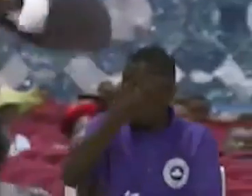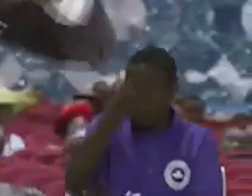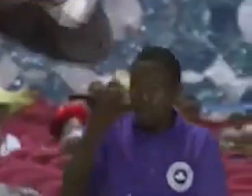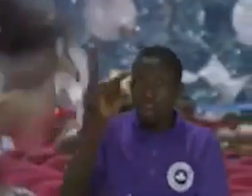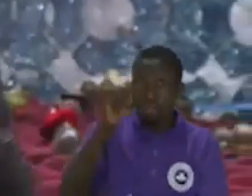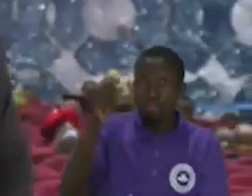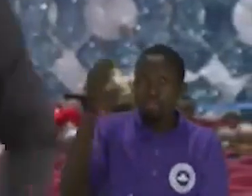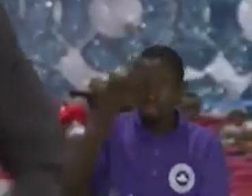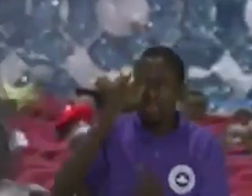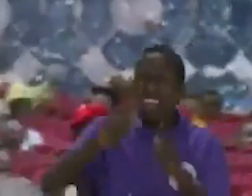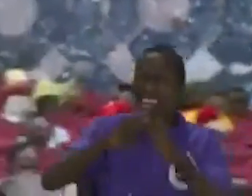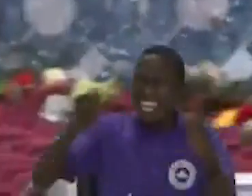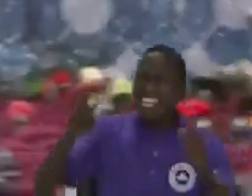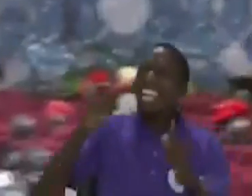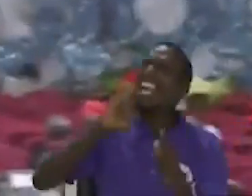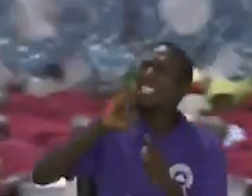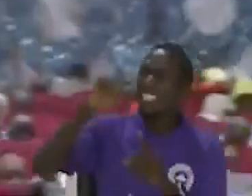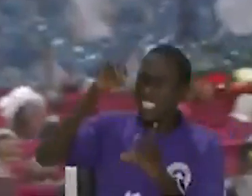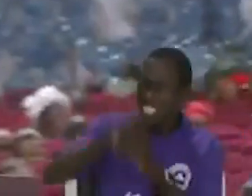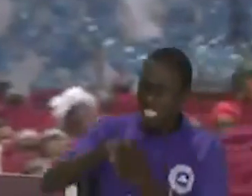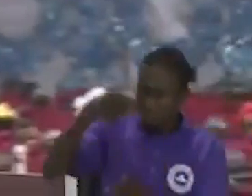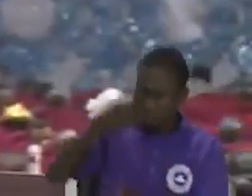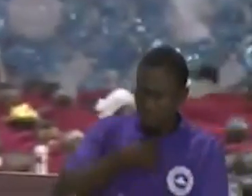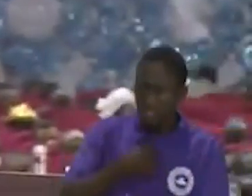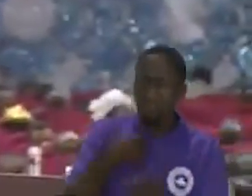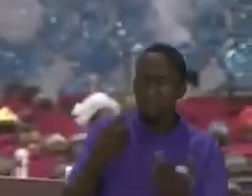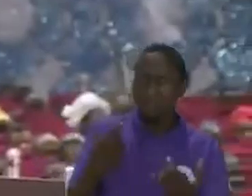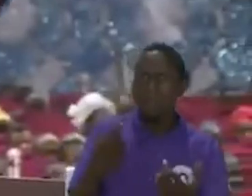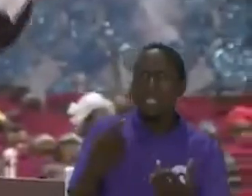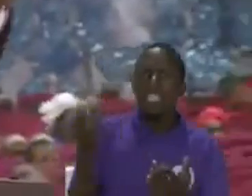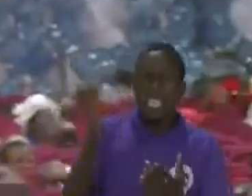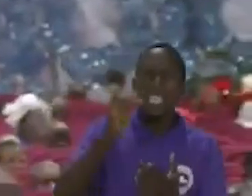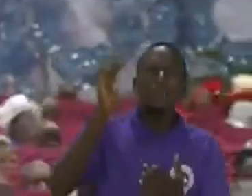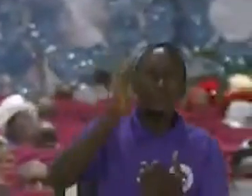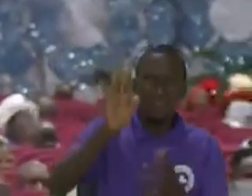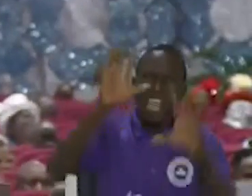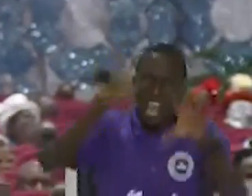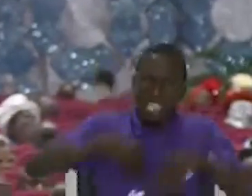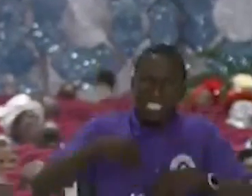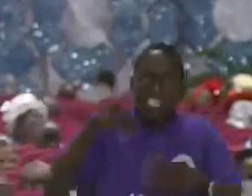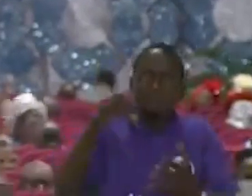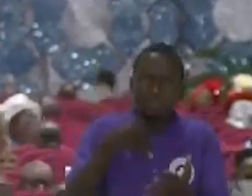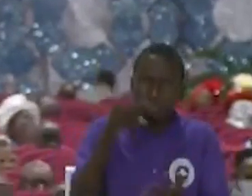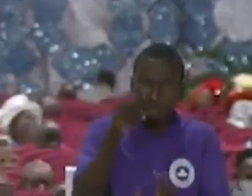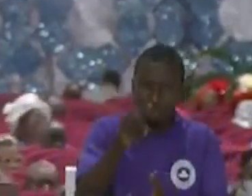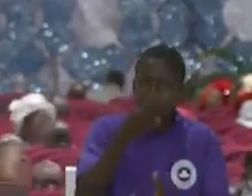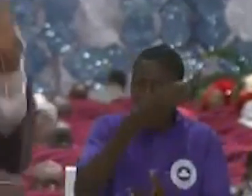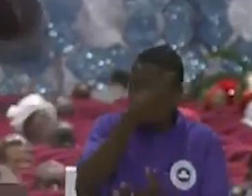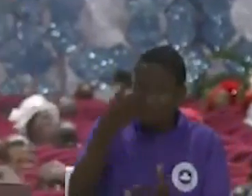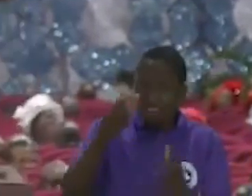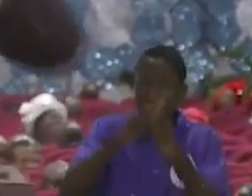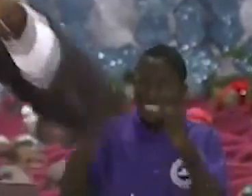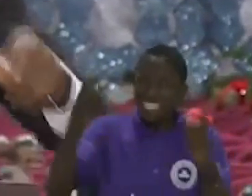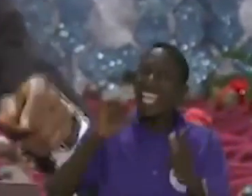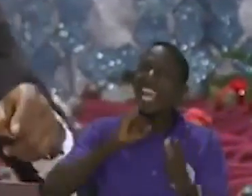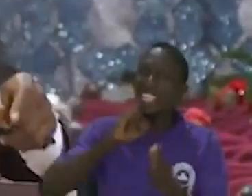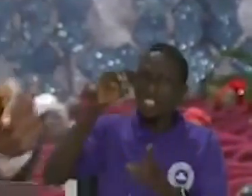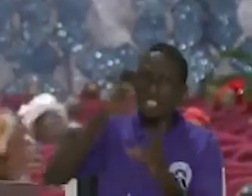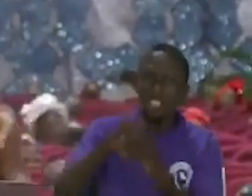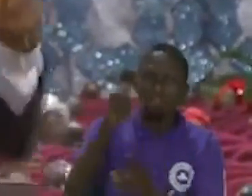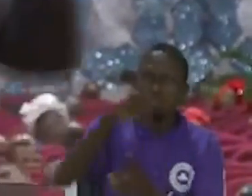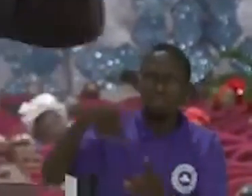is greater in you. When you walk to another company, they will accept you because there is a greater in you. You do not go